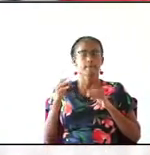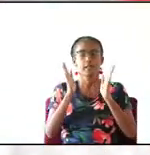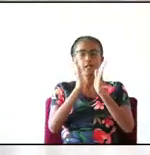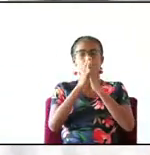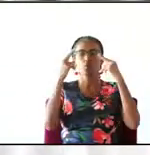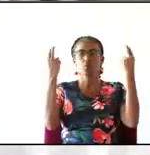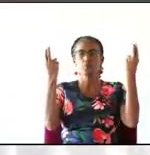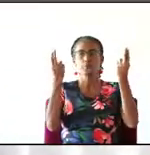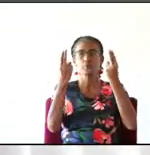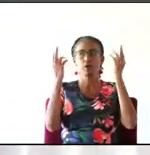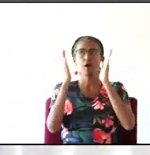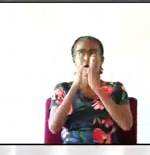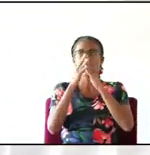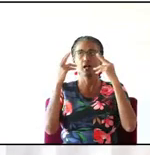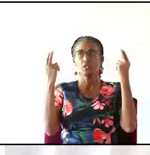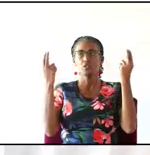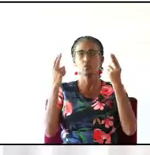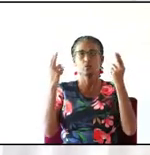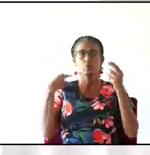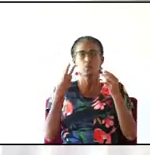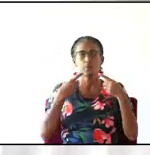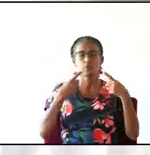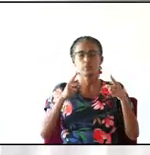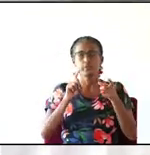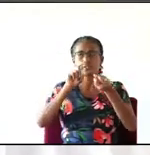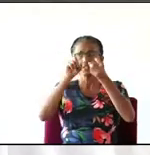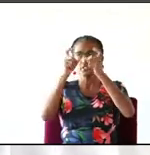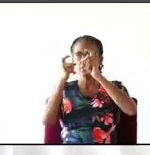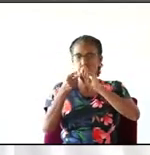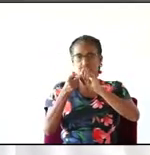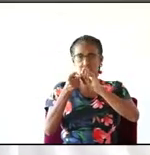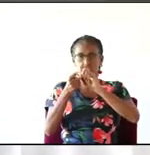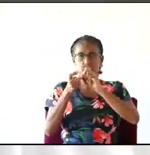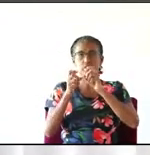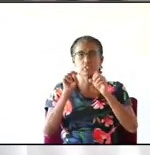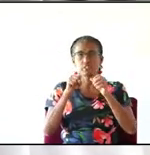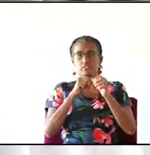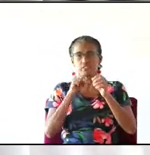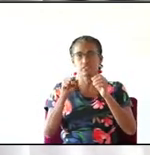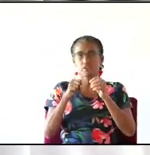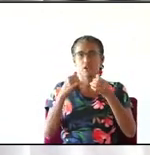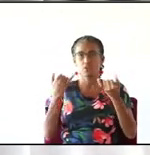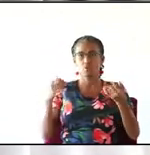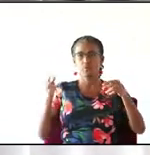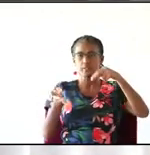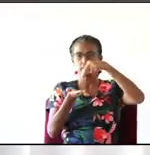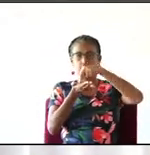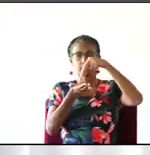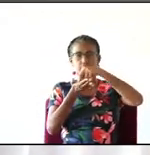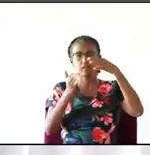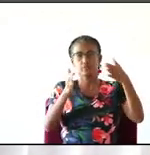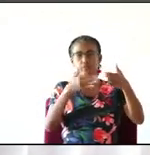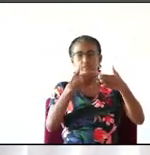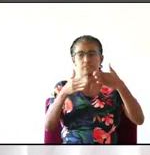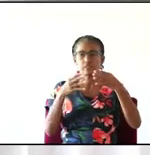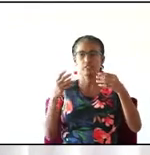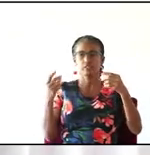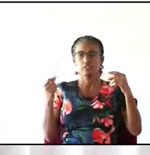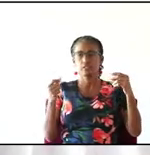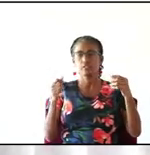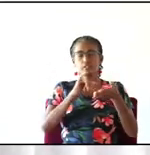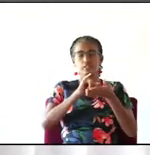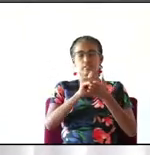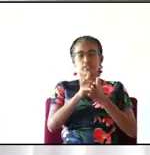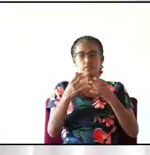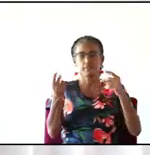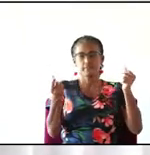Hallelujah, hallelujah, hallelujah. We're going to be changing the pace at this time, and we're going to ask you to join us, stand as we sing these songs. These songs may